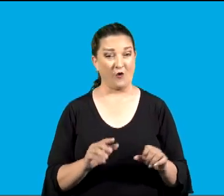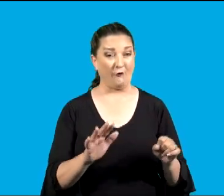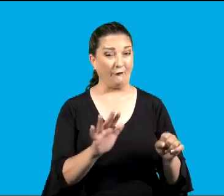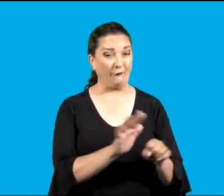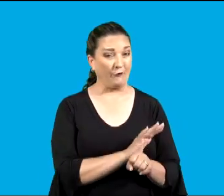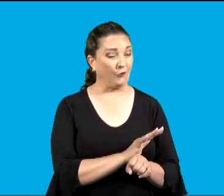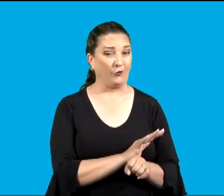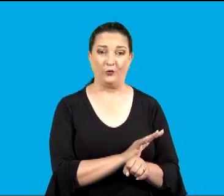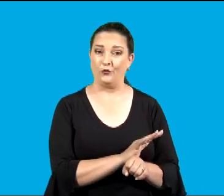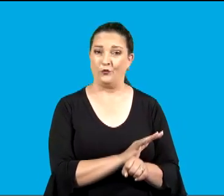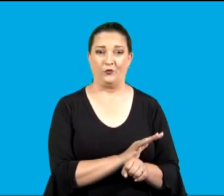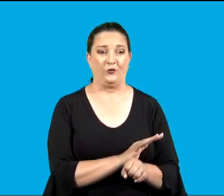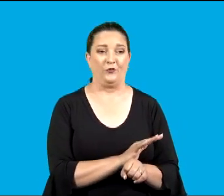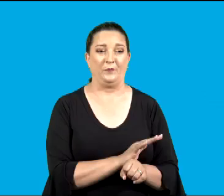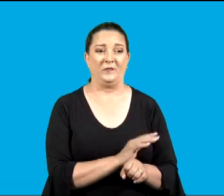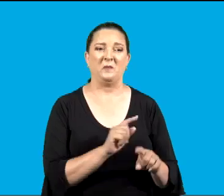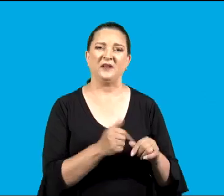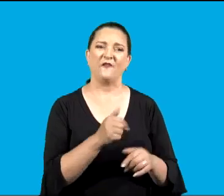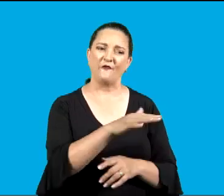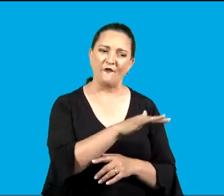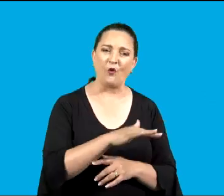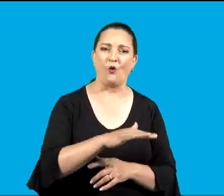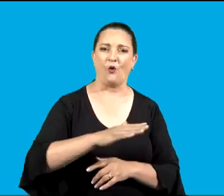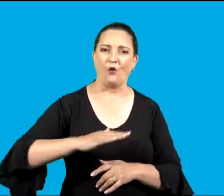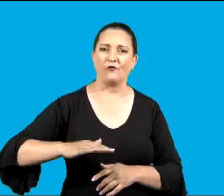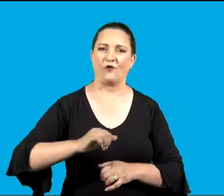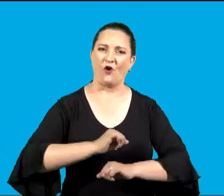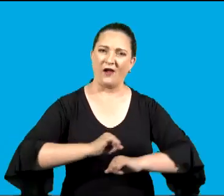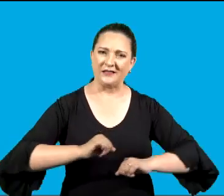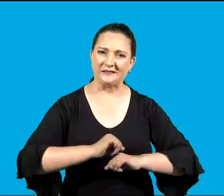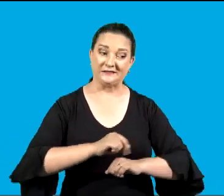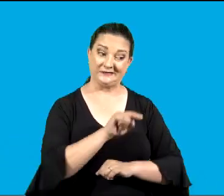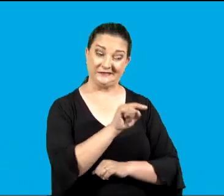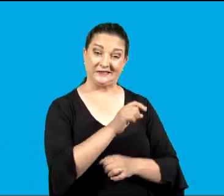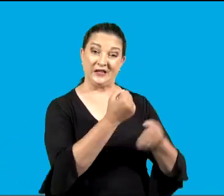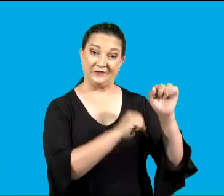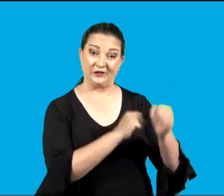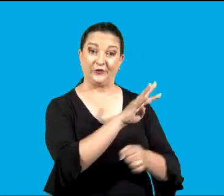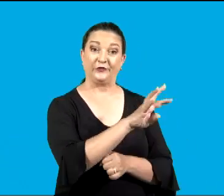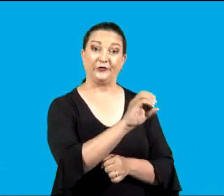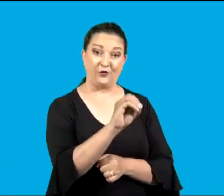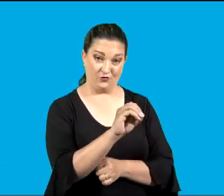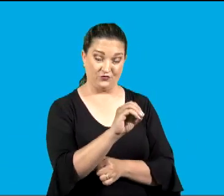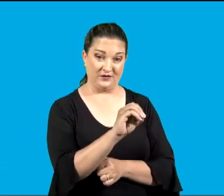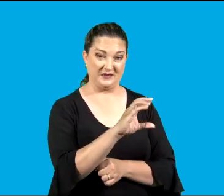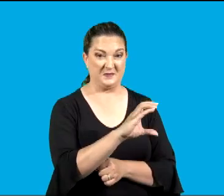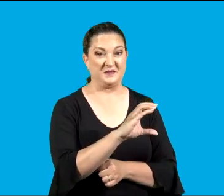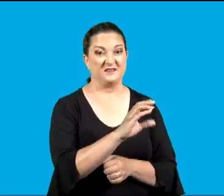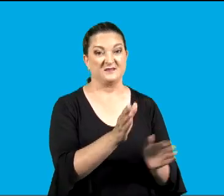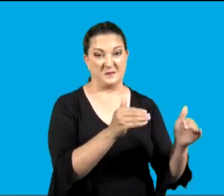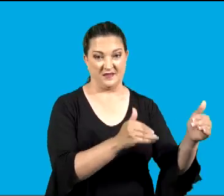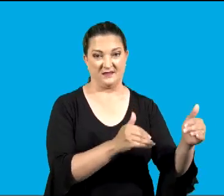However, this should have been allocated according to floor areas. The factory has 400 square meters, the